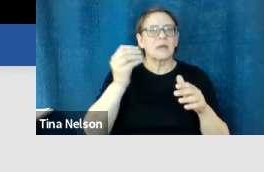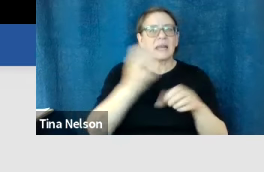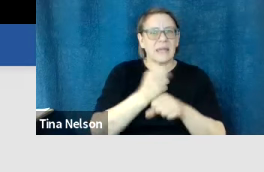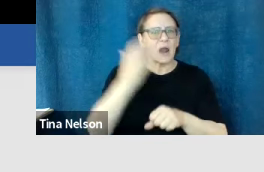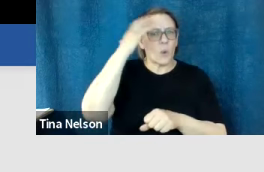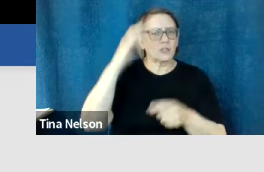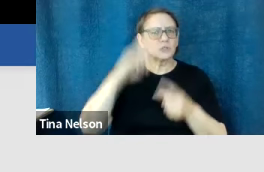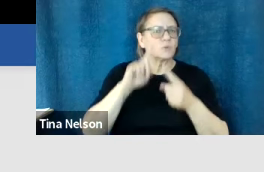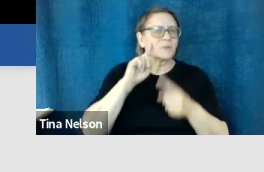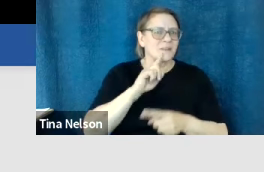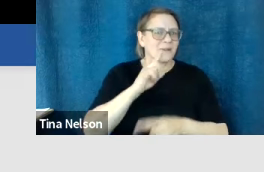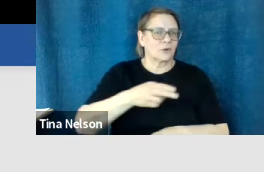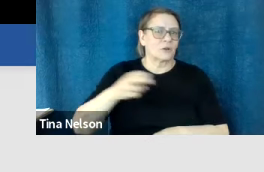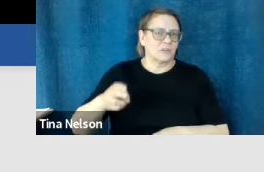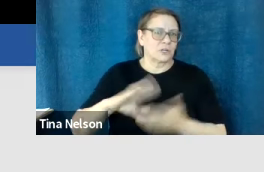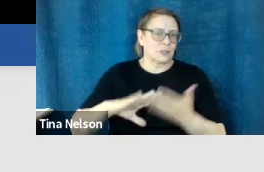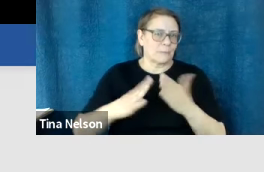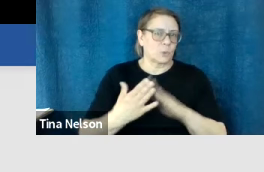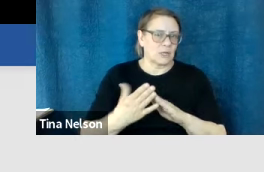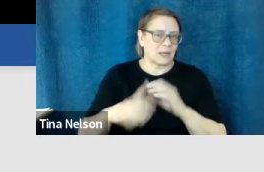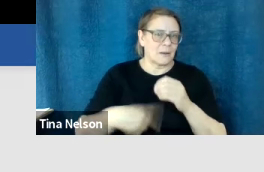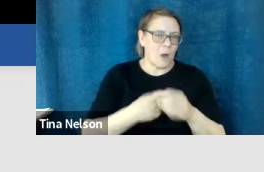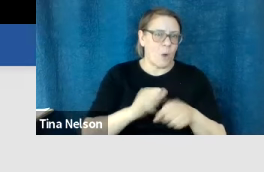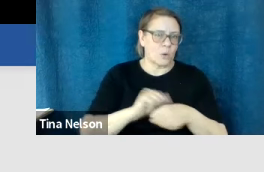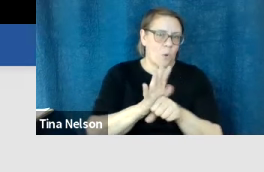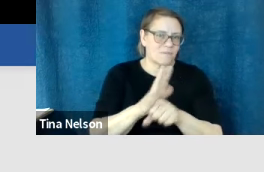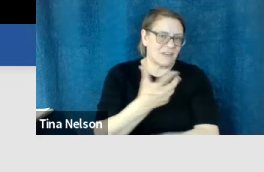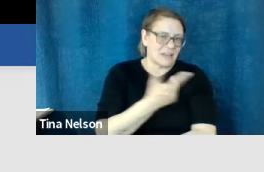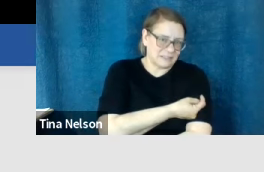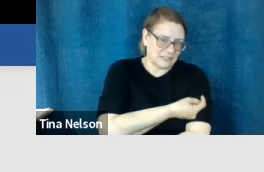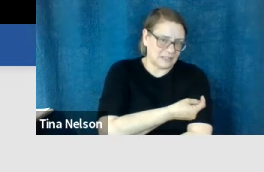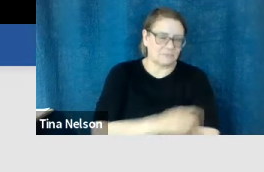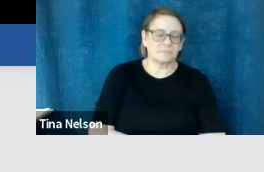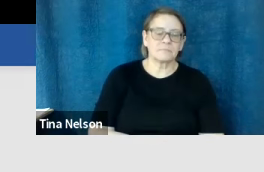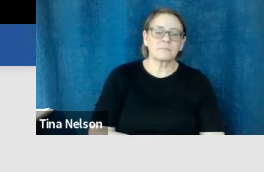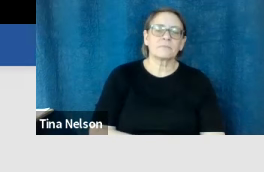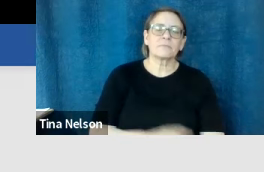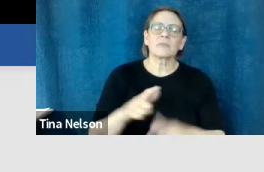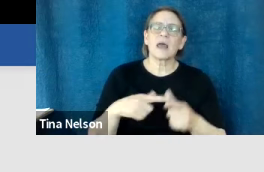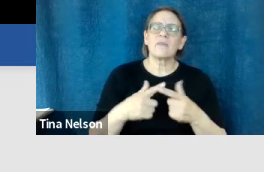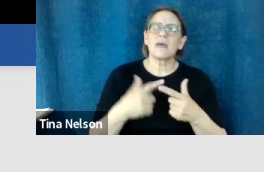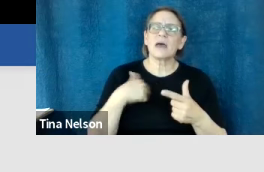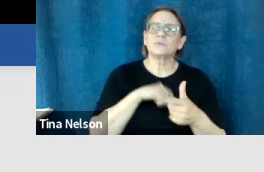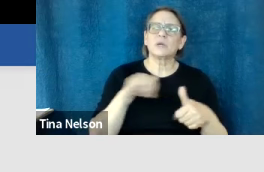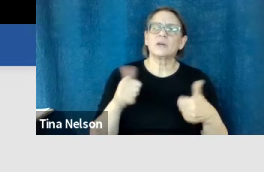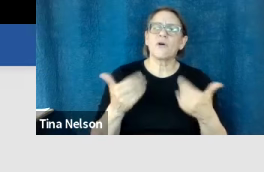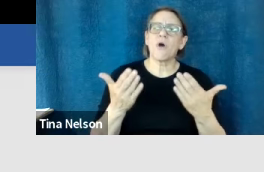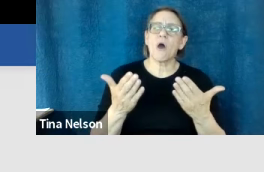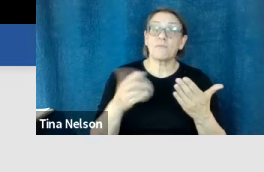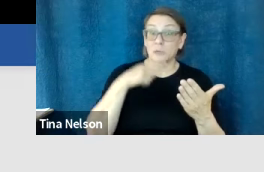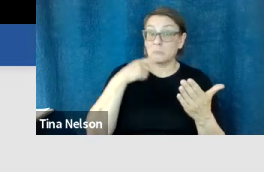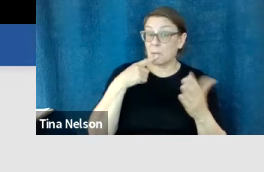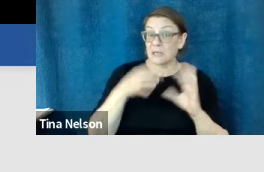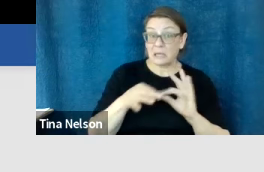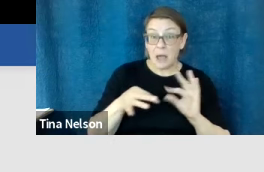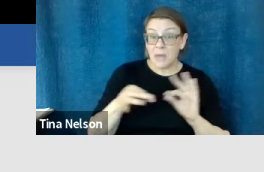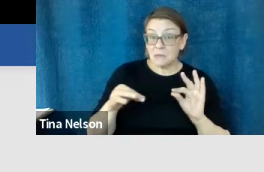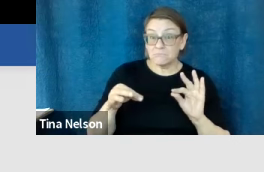and and then we offered public comment.